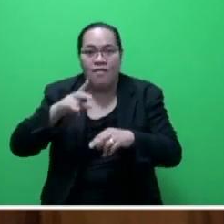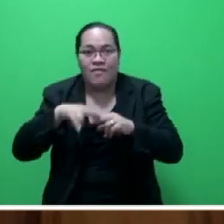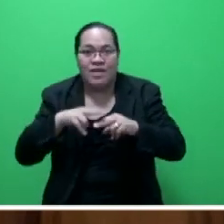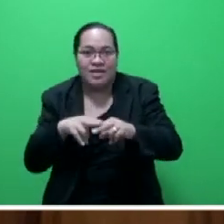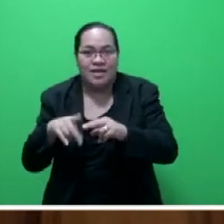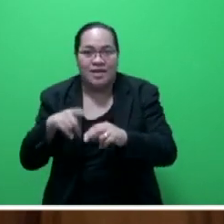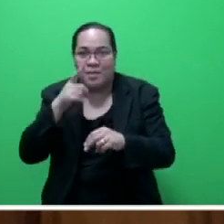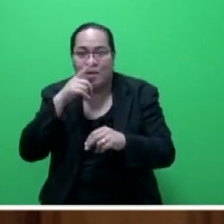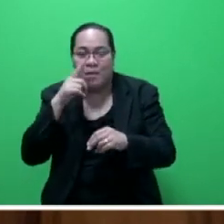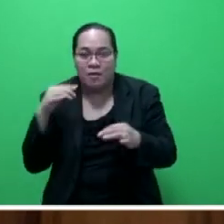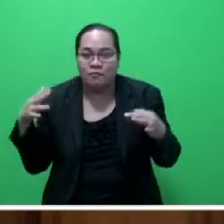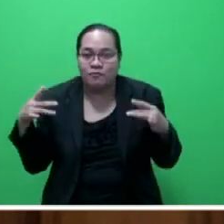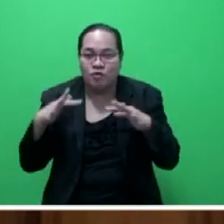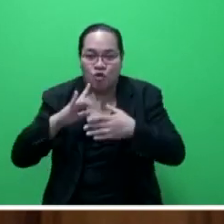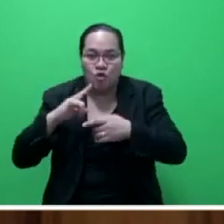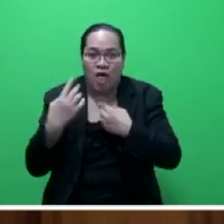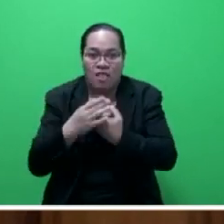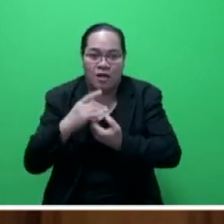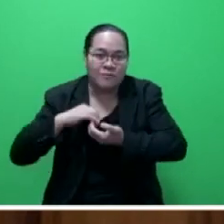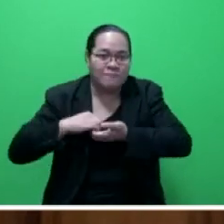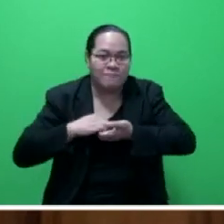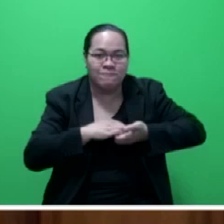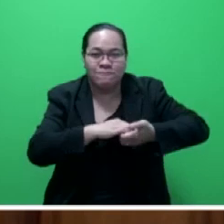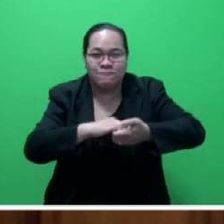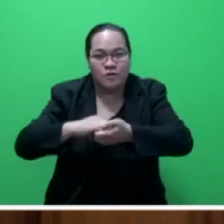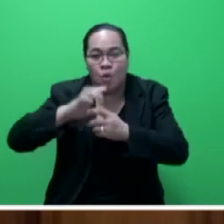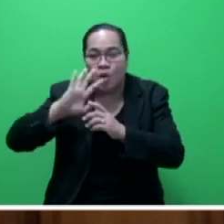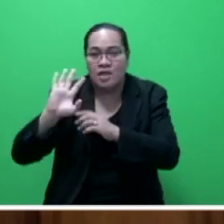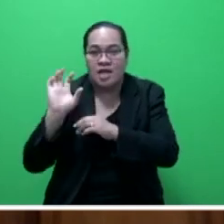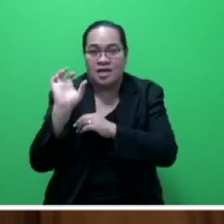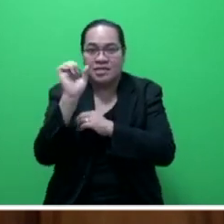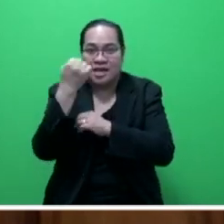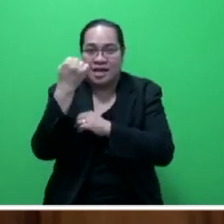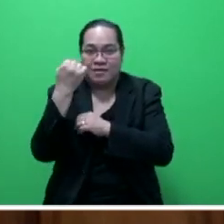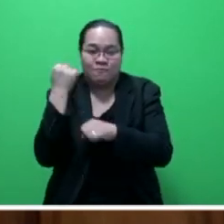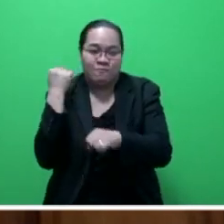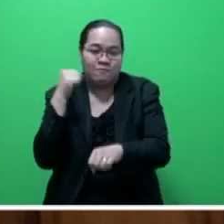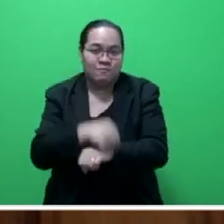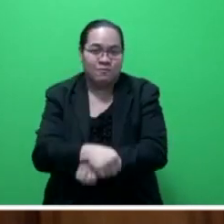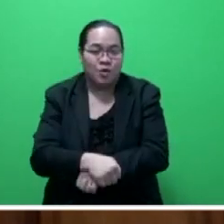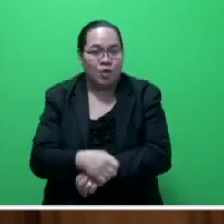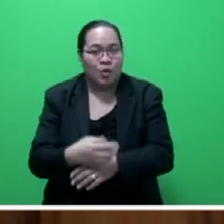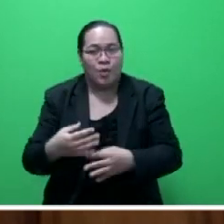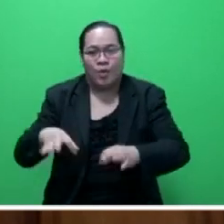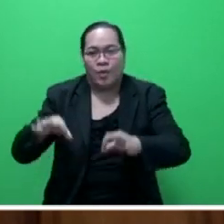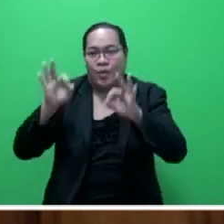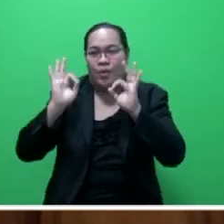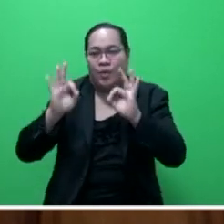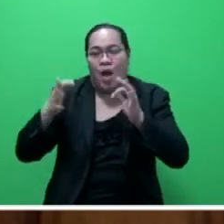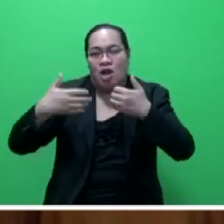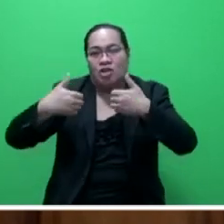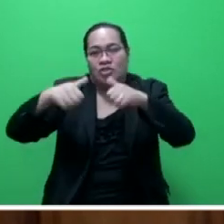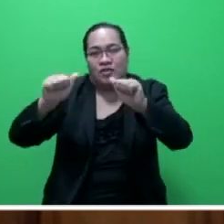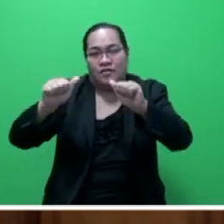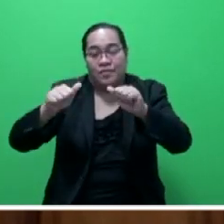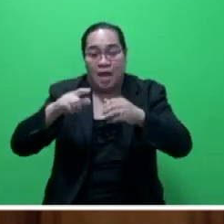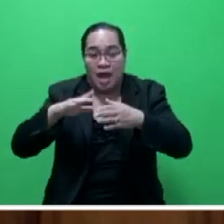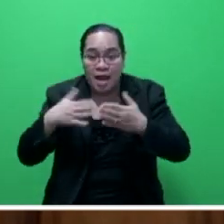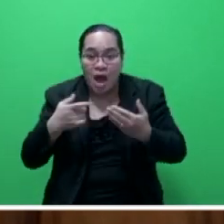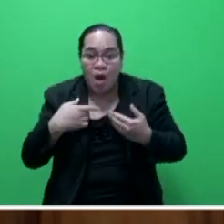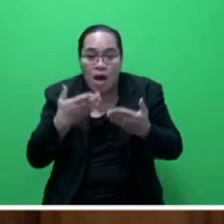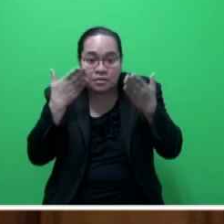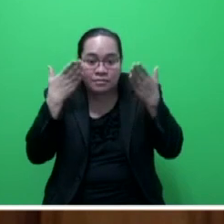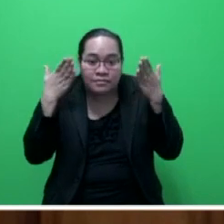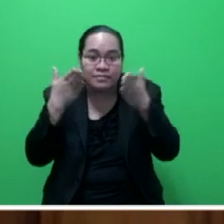succeeding. What a remarkable achievement. Honourable Speaker say our attention is now firmly focused